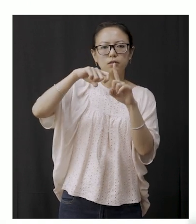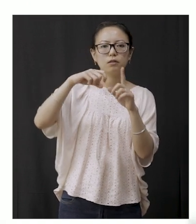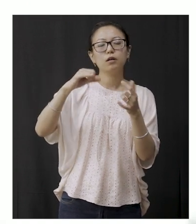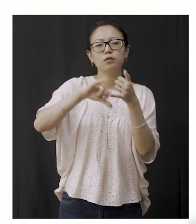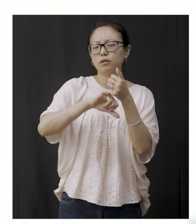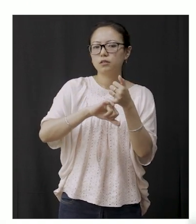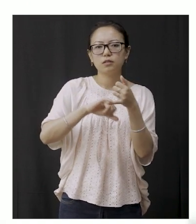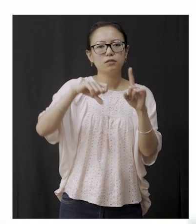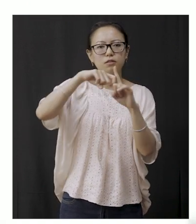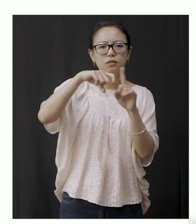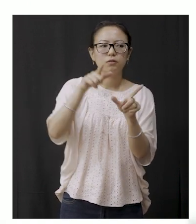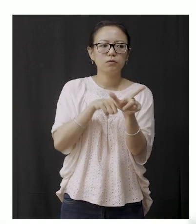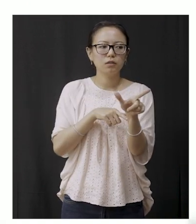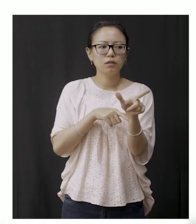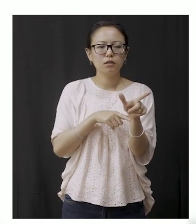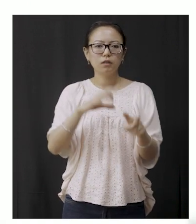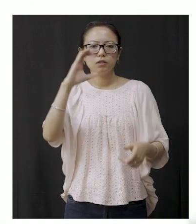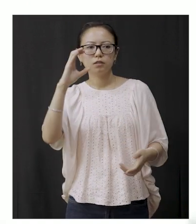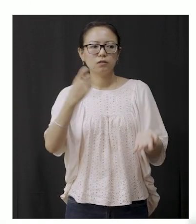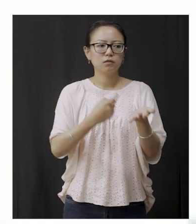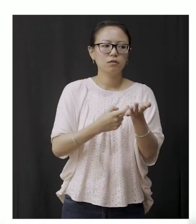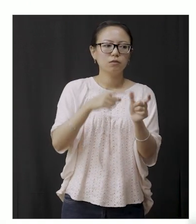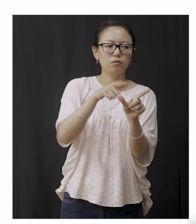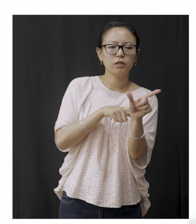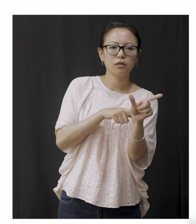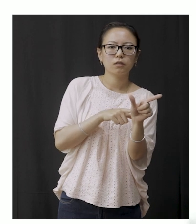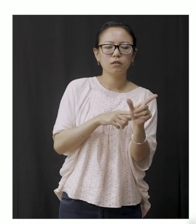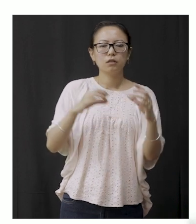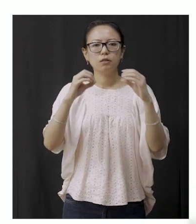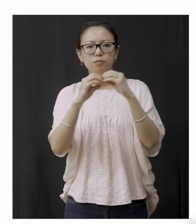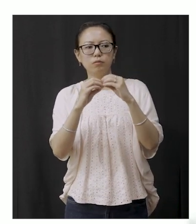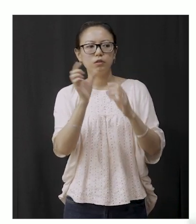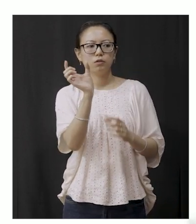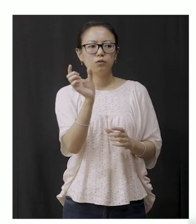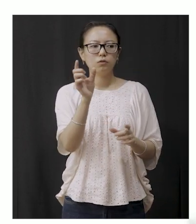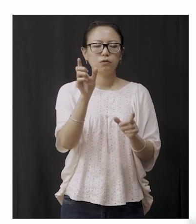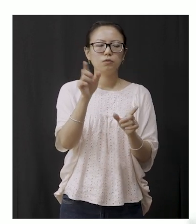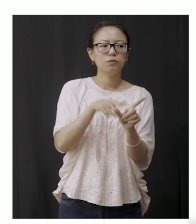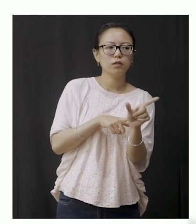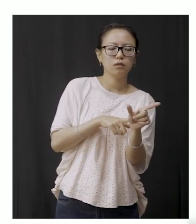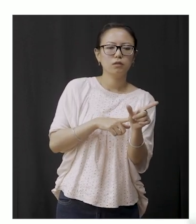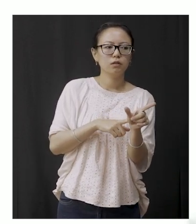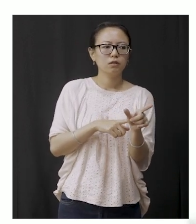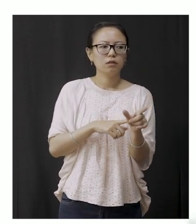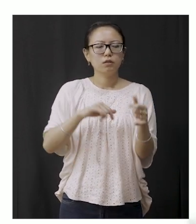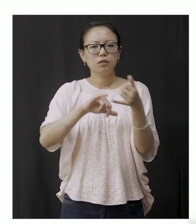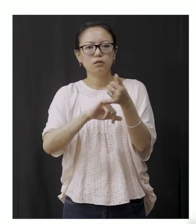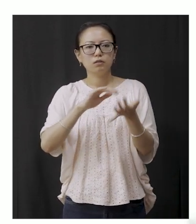cry, buy, shy, fry. Now next,